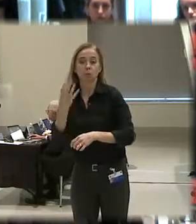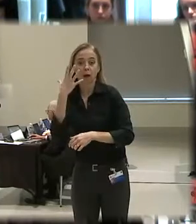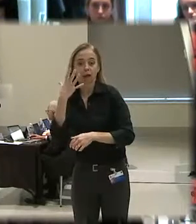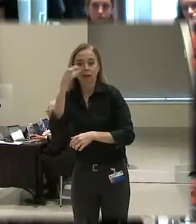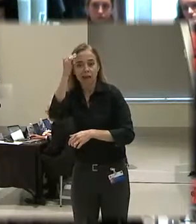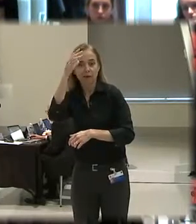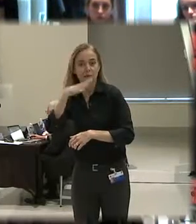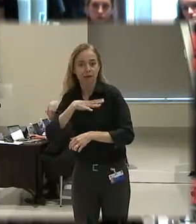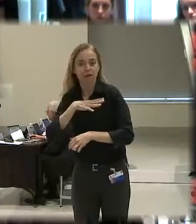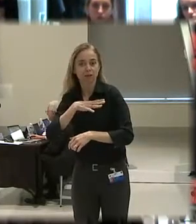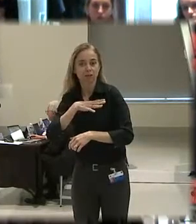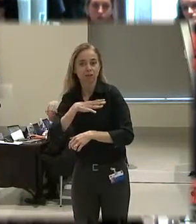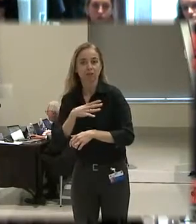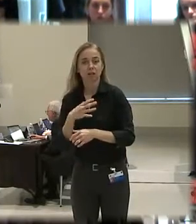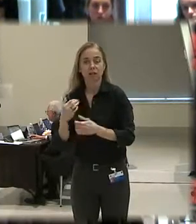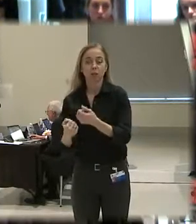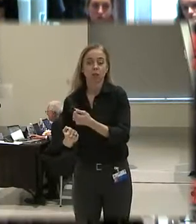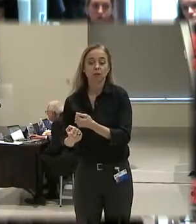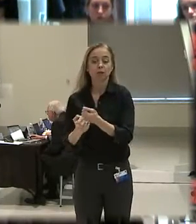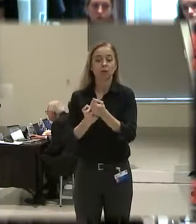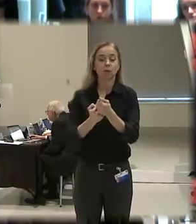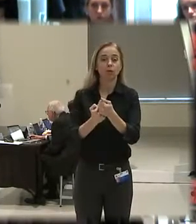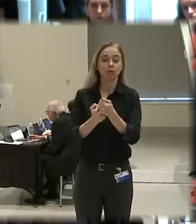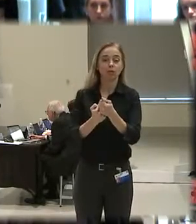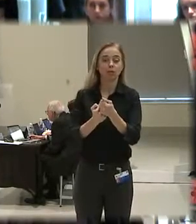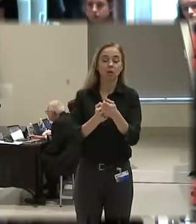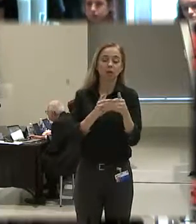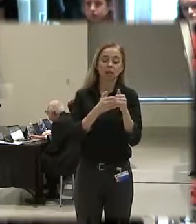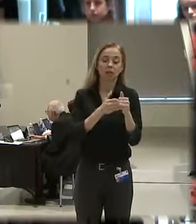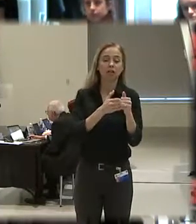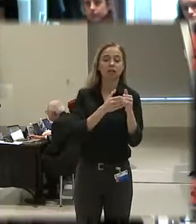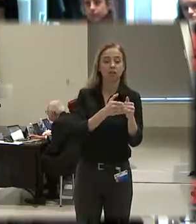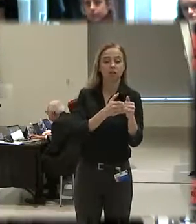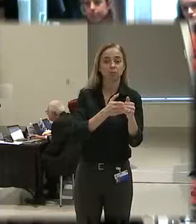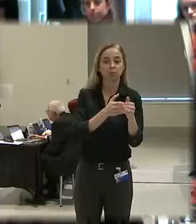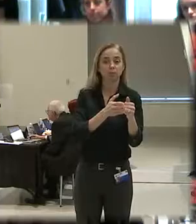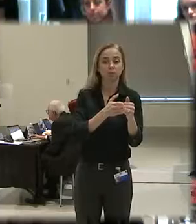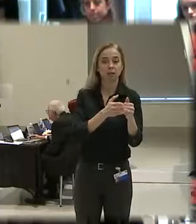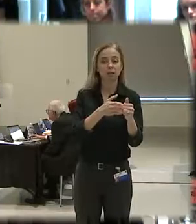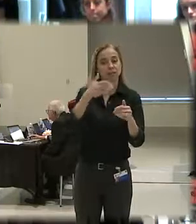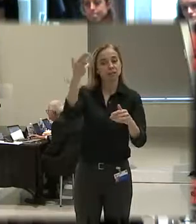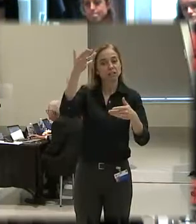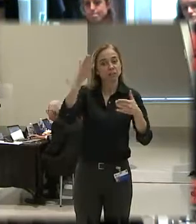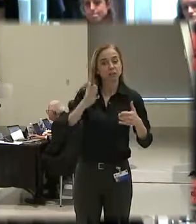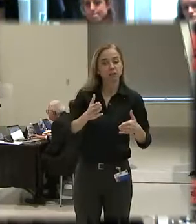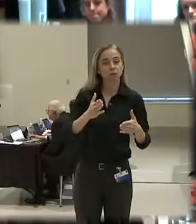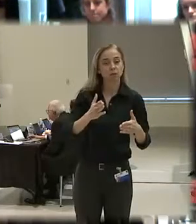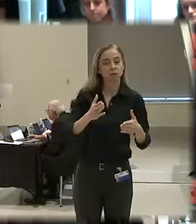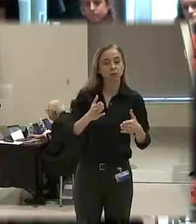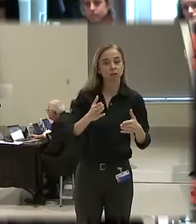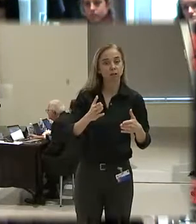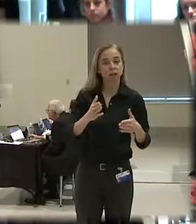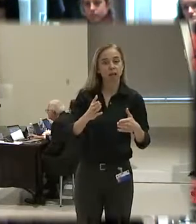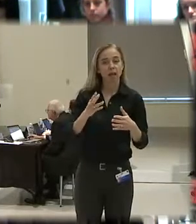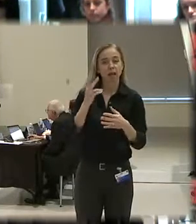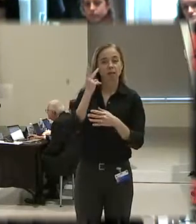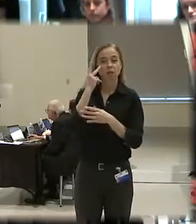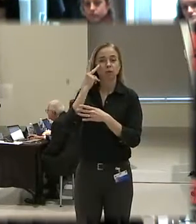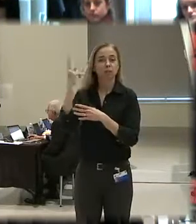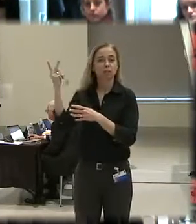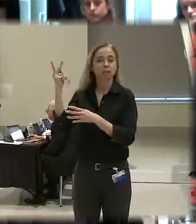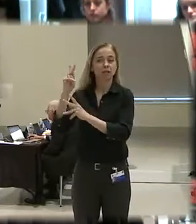white allies who are supporting the people of color, who are in leadership, who have an agenda, have speakers, and then you'll sort of see people on the